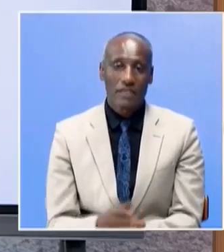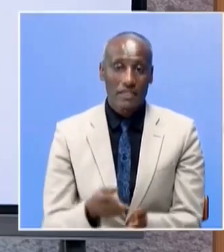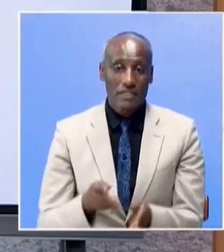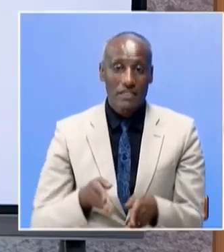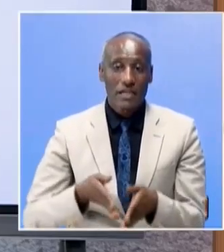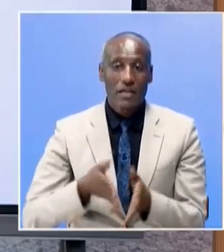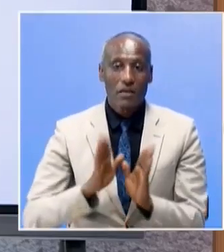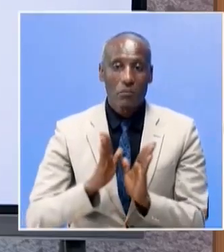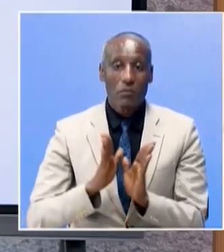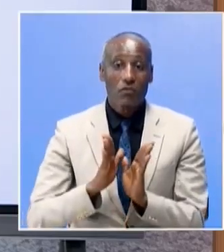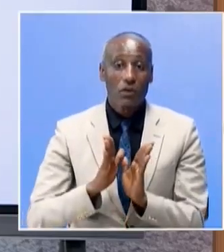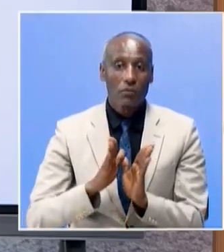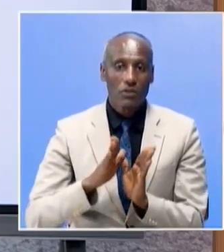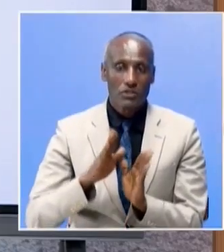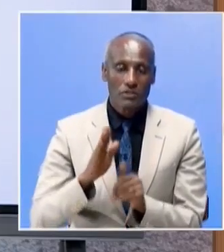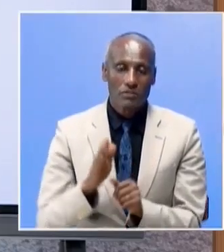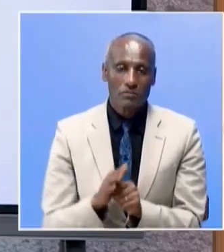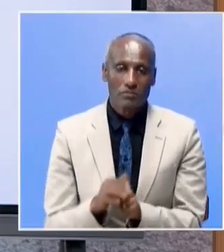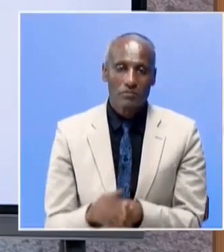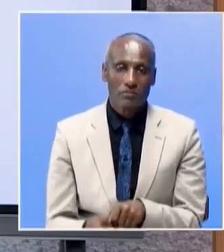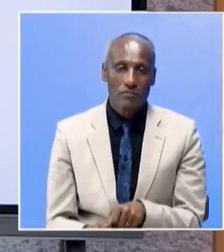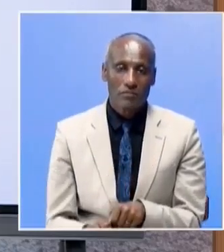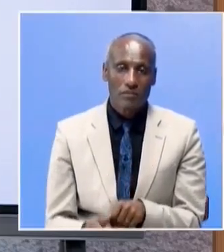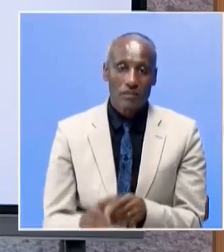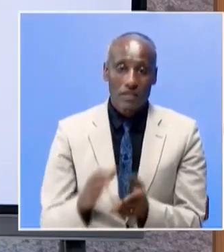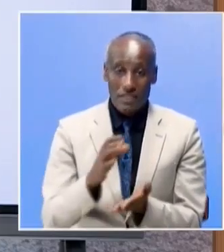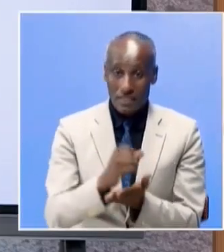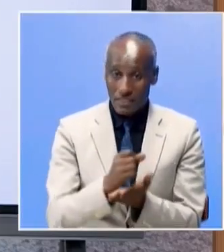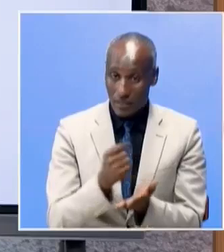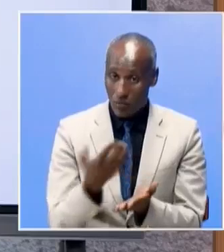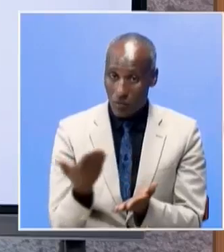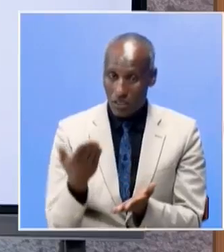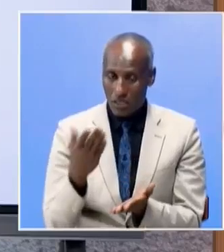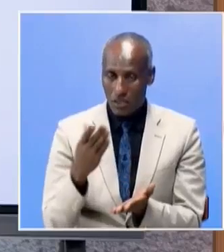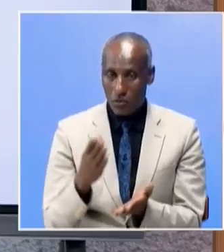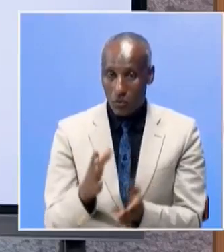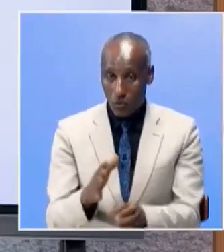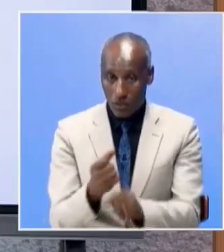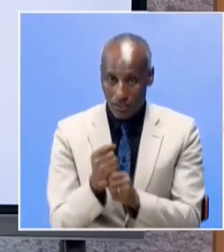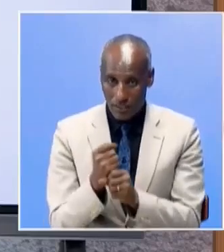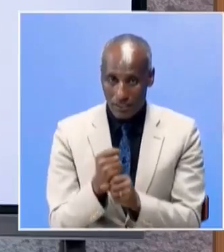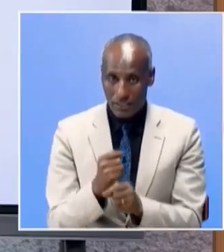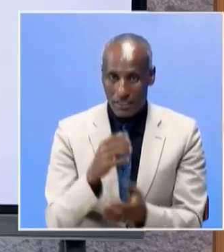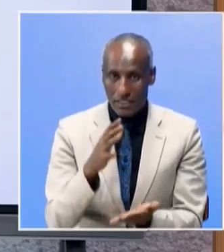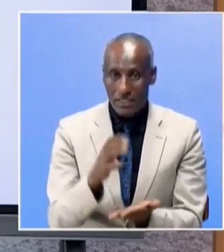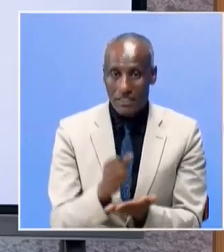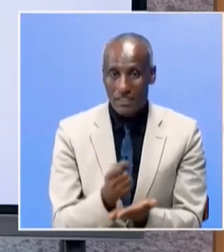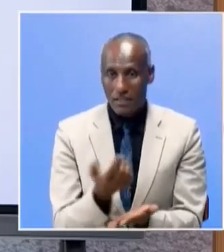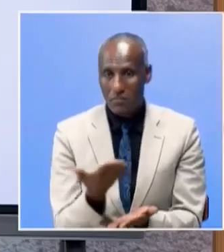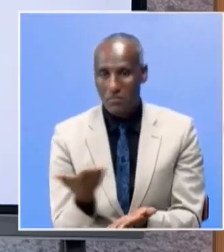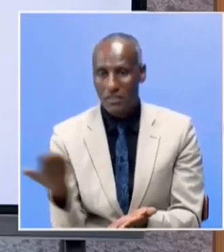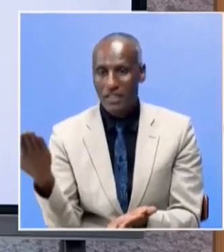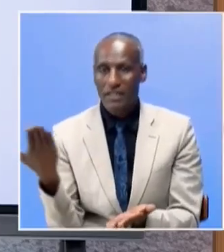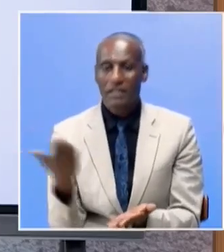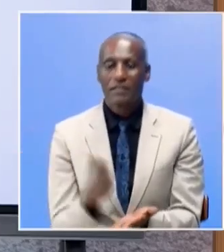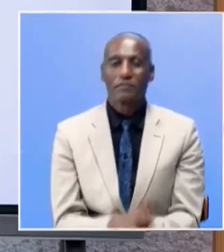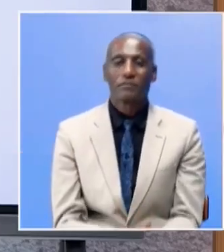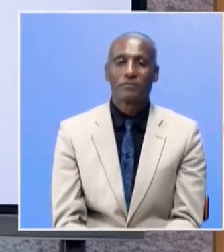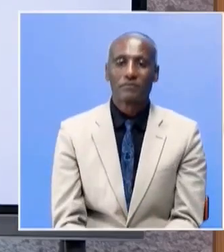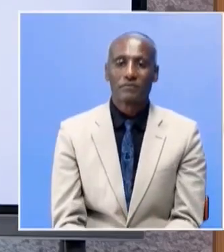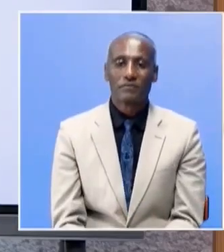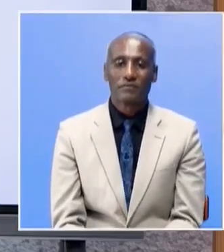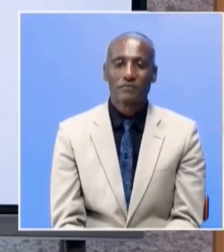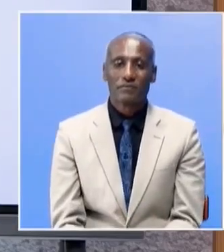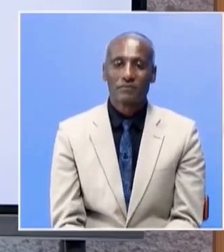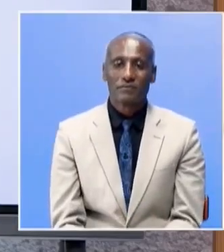expressions. We have to ask someone, did something. To get it, you have to use polite